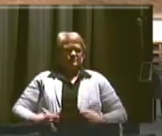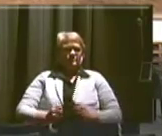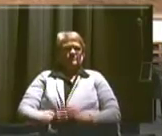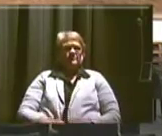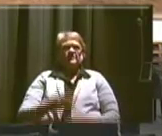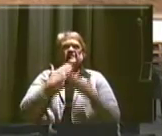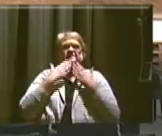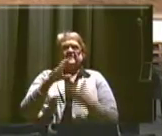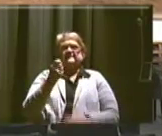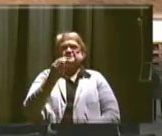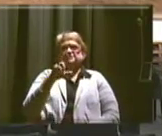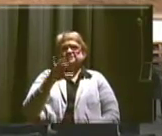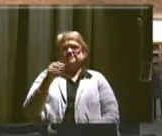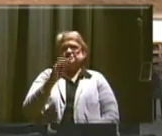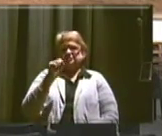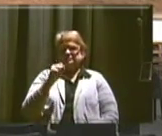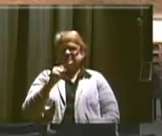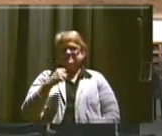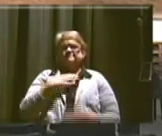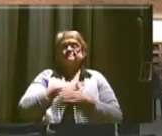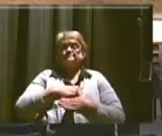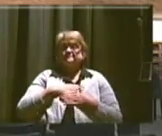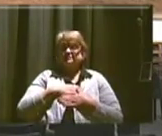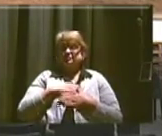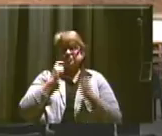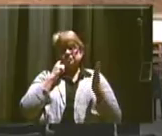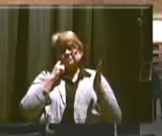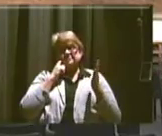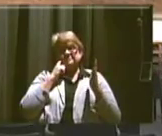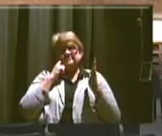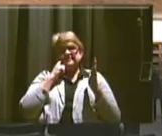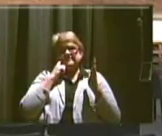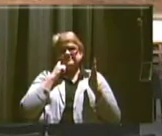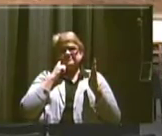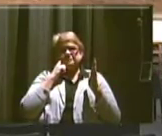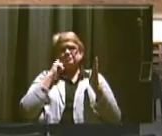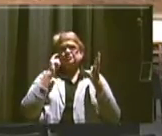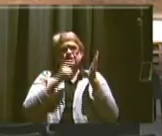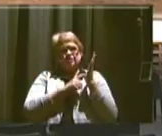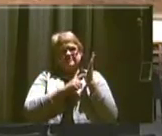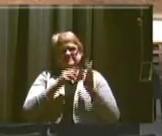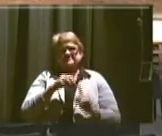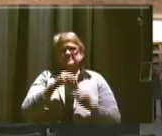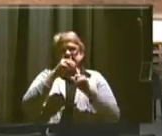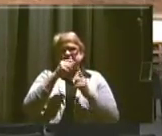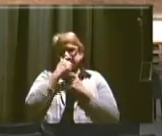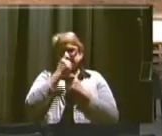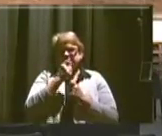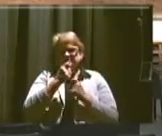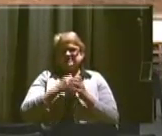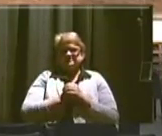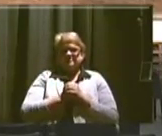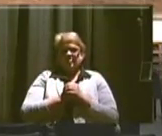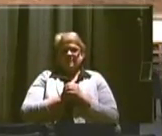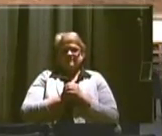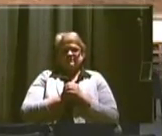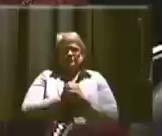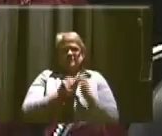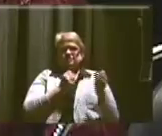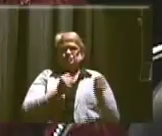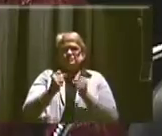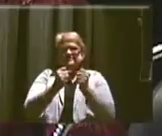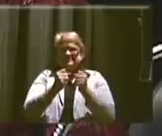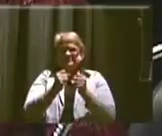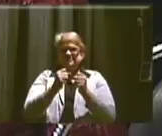Thanks, Chair Jones. It's my pleasure to call your attention to a few items of special interest. Strategic Priority 1.3 is about